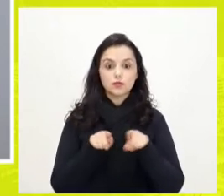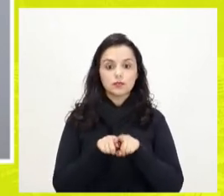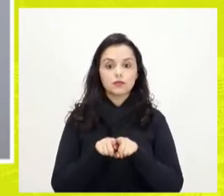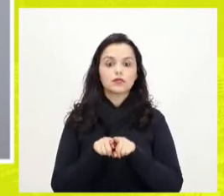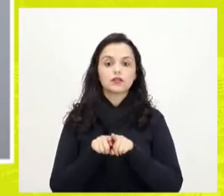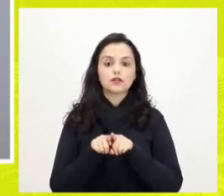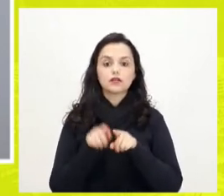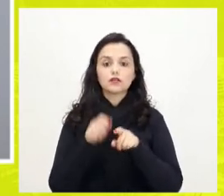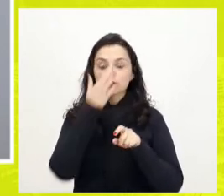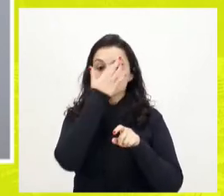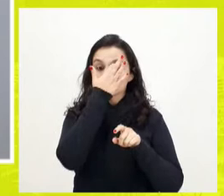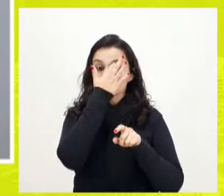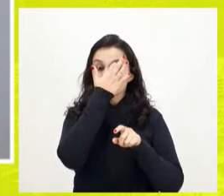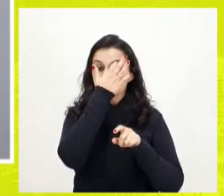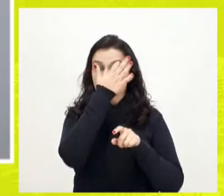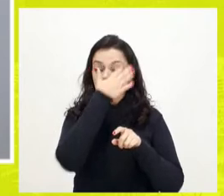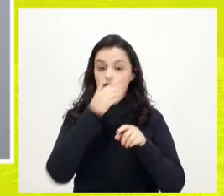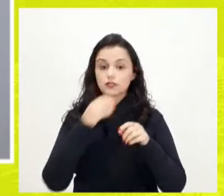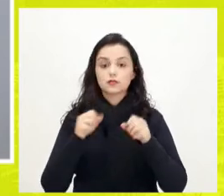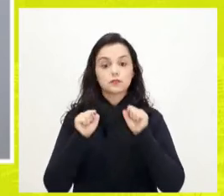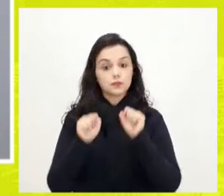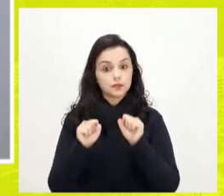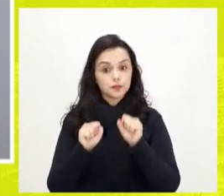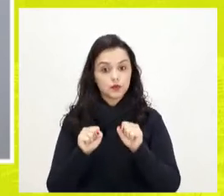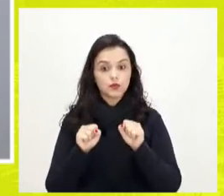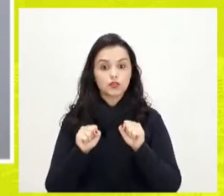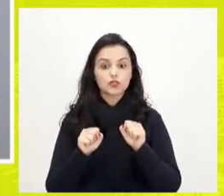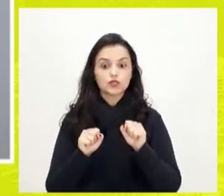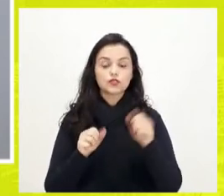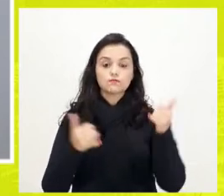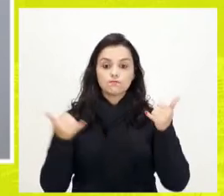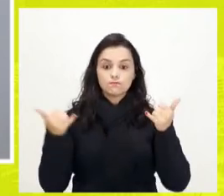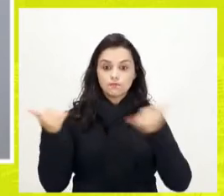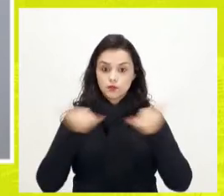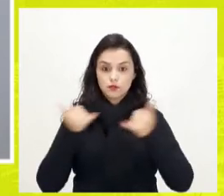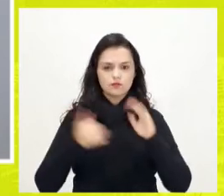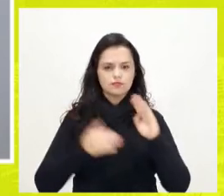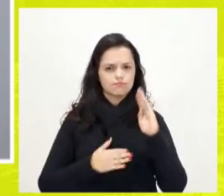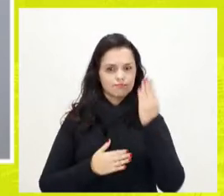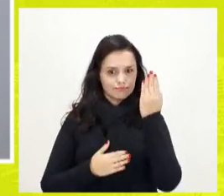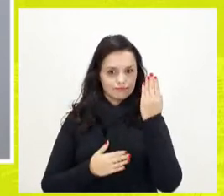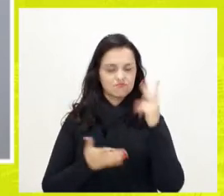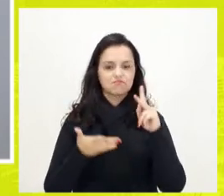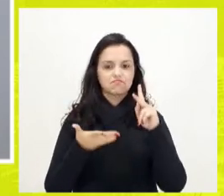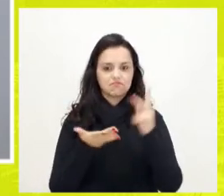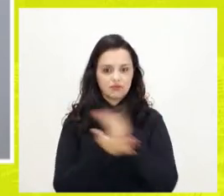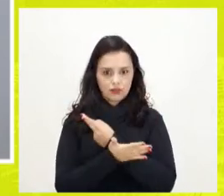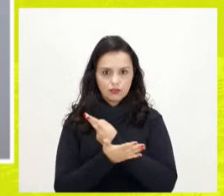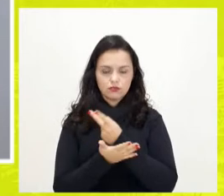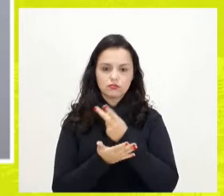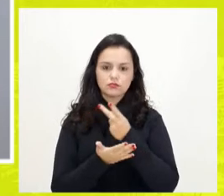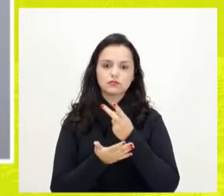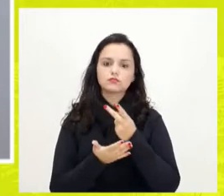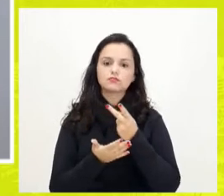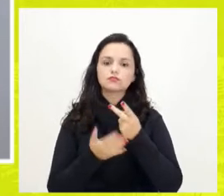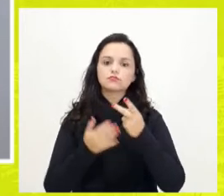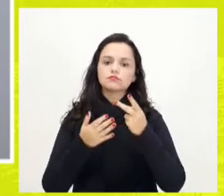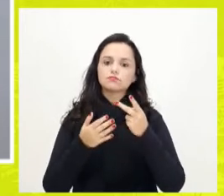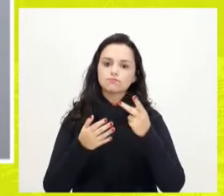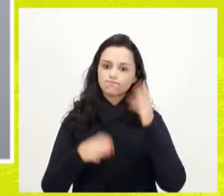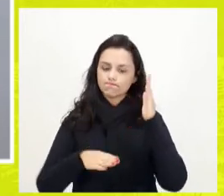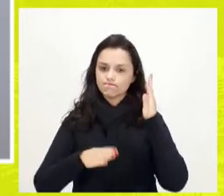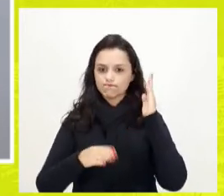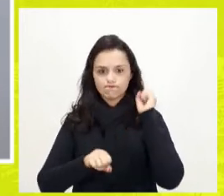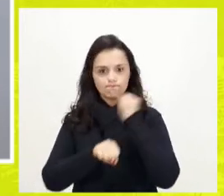able to actually reach reach the users about the electoral